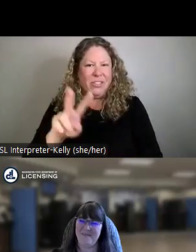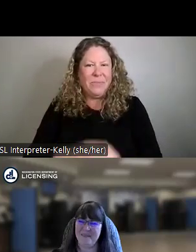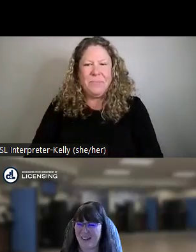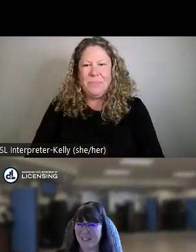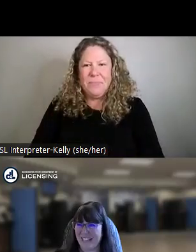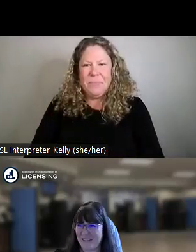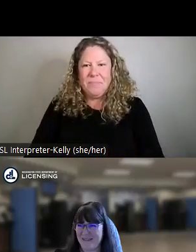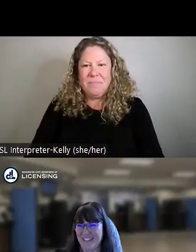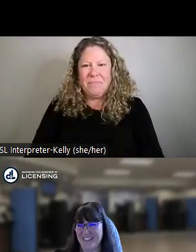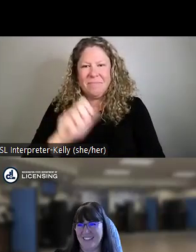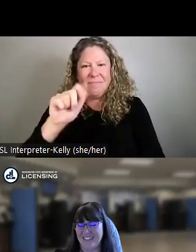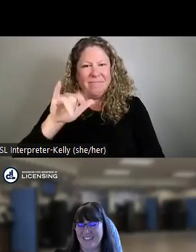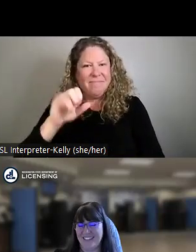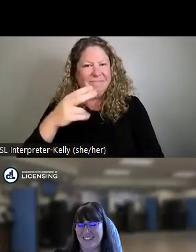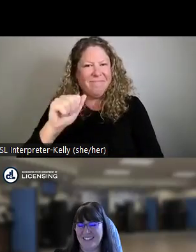Awesome. Thank you, team.